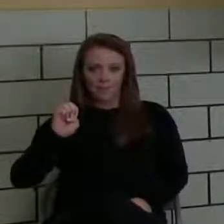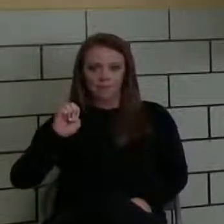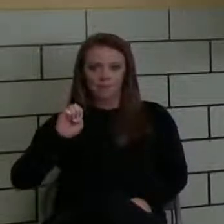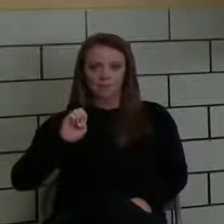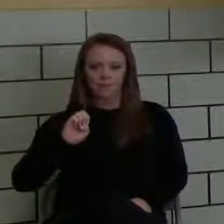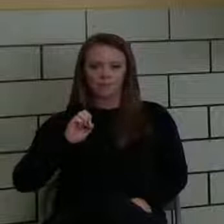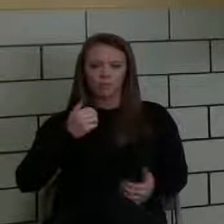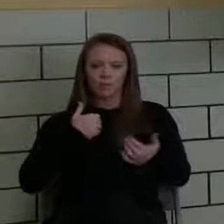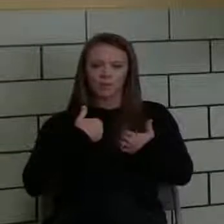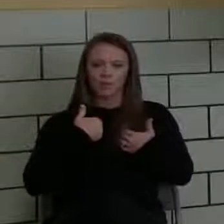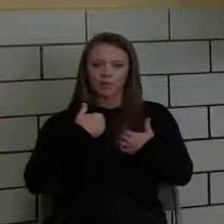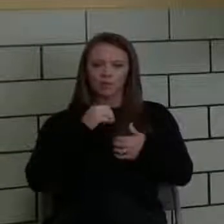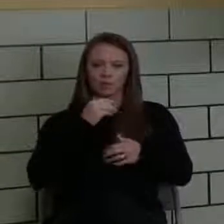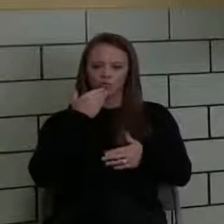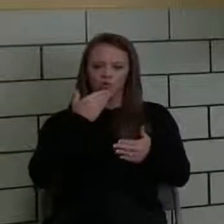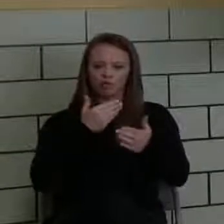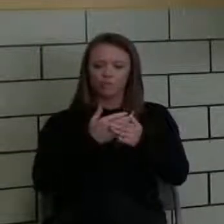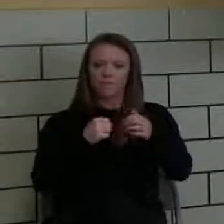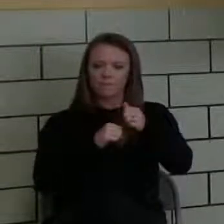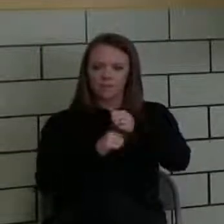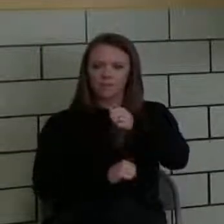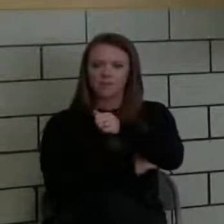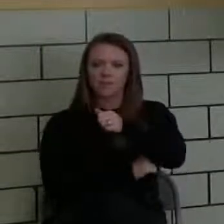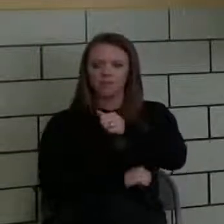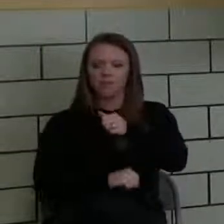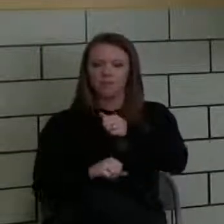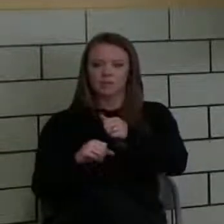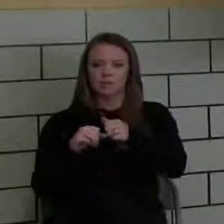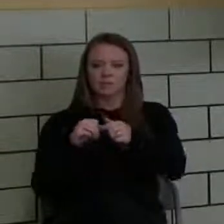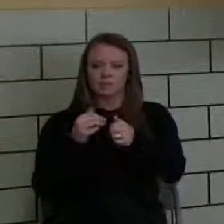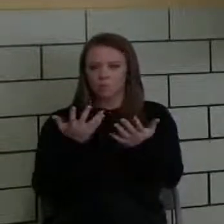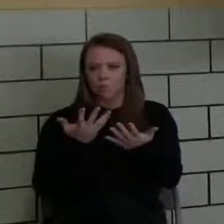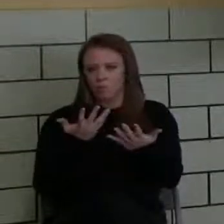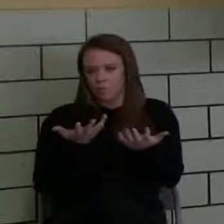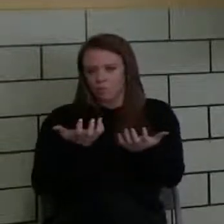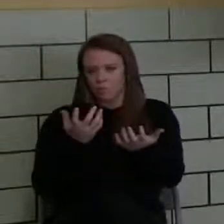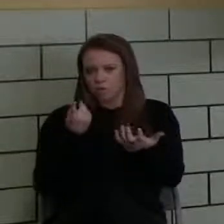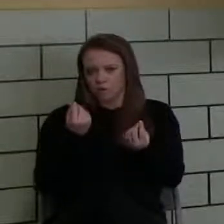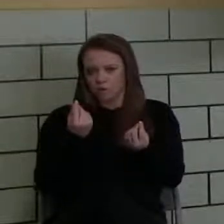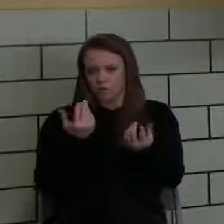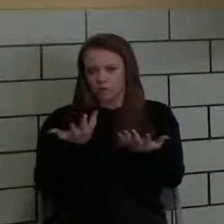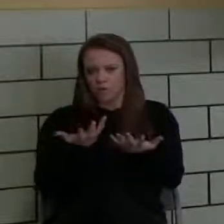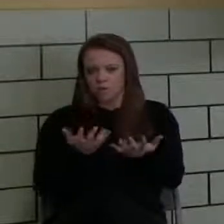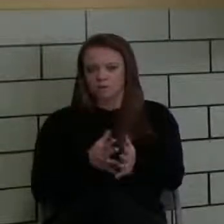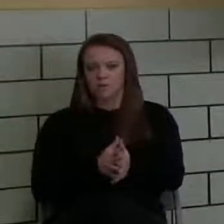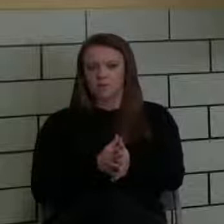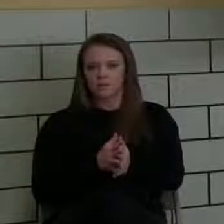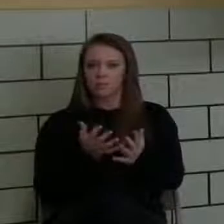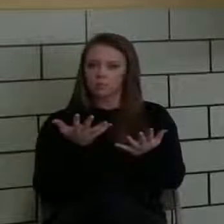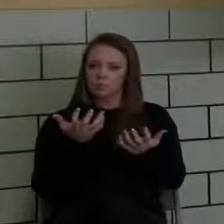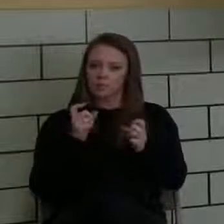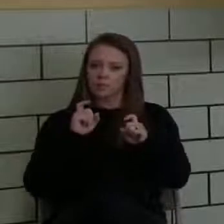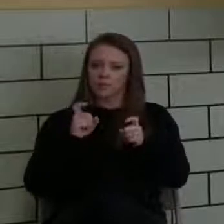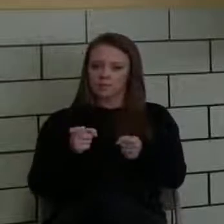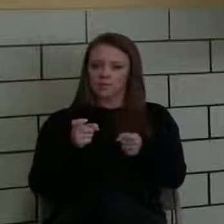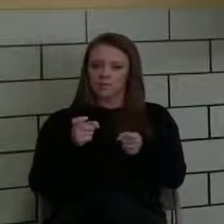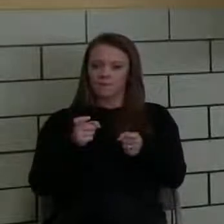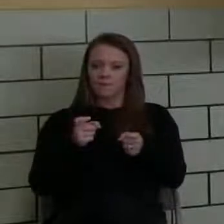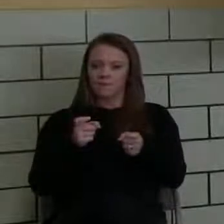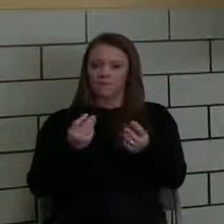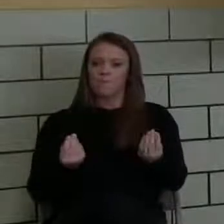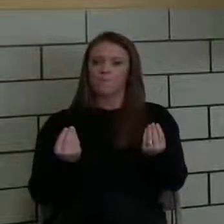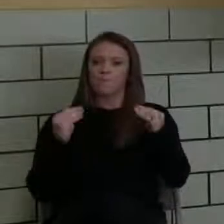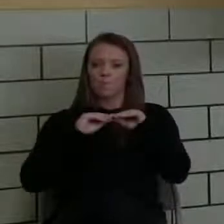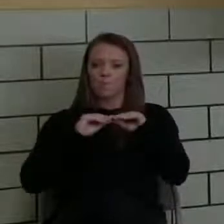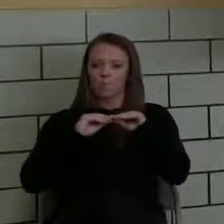had a pretty good foundation of what we knew we wanted to do here. We knew we wanted to reallocate some of that extra space in the streets